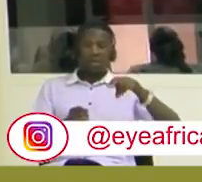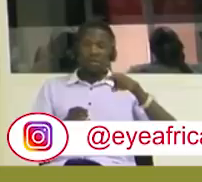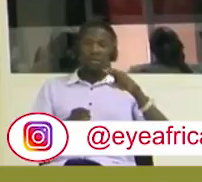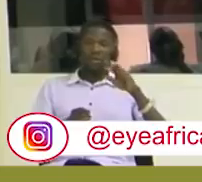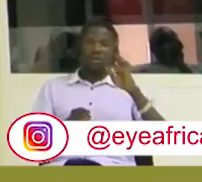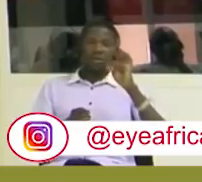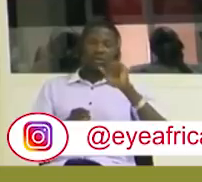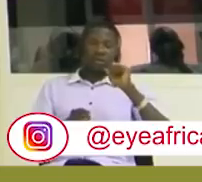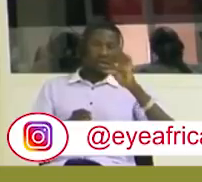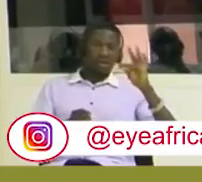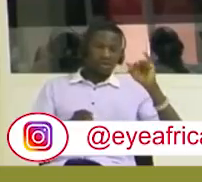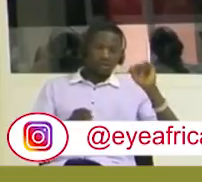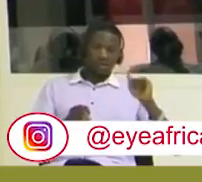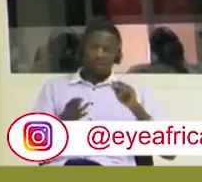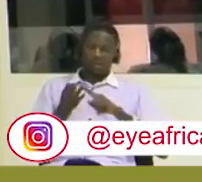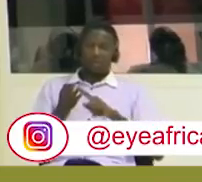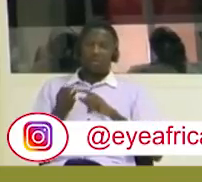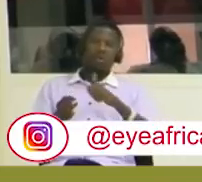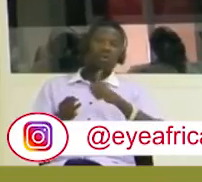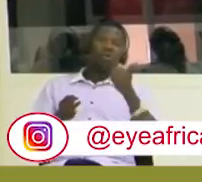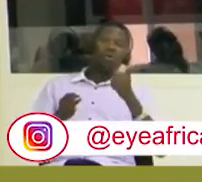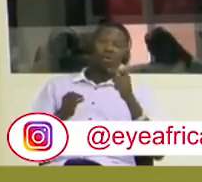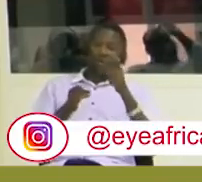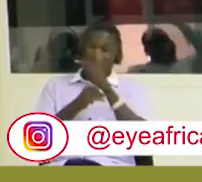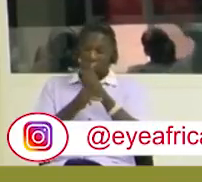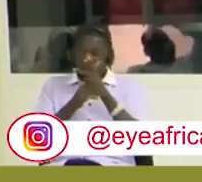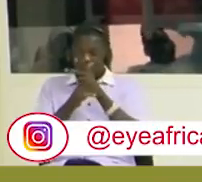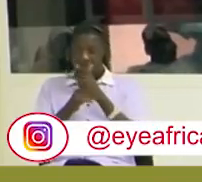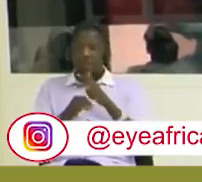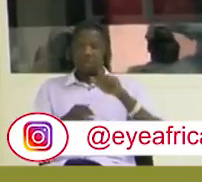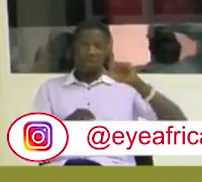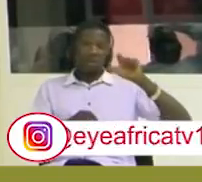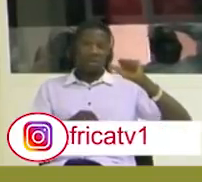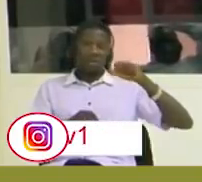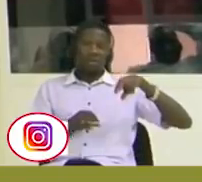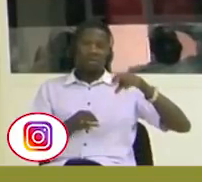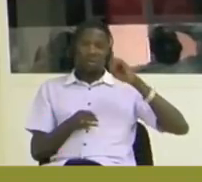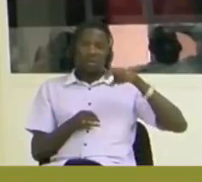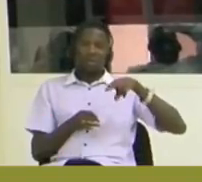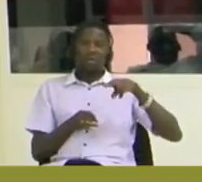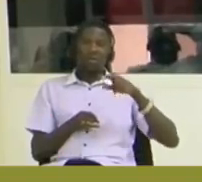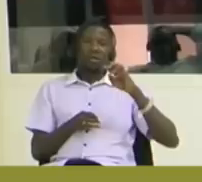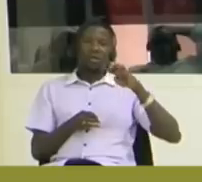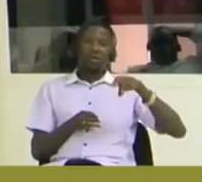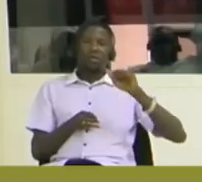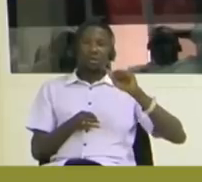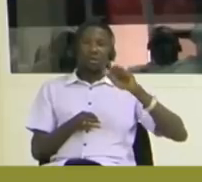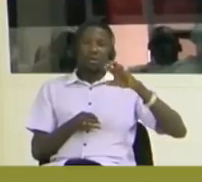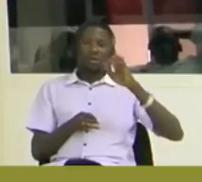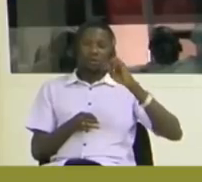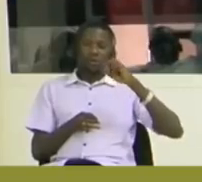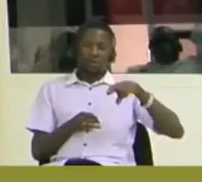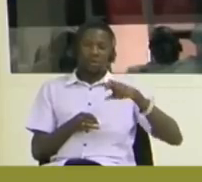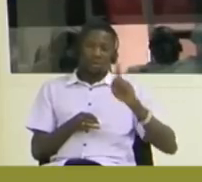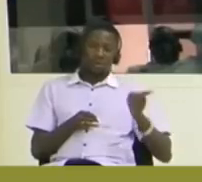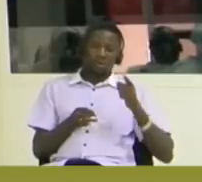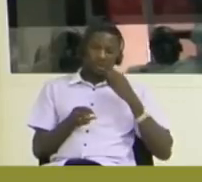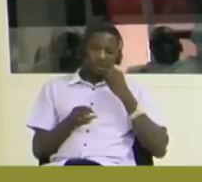other Oddly, Lamin Marong, said he dropped you in that house that night. Yankuba Ture's